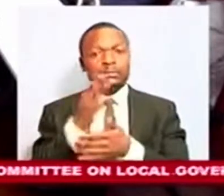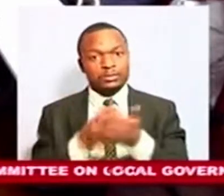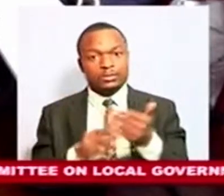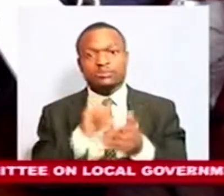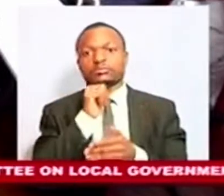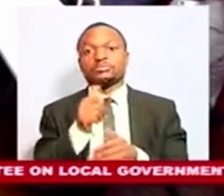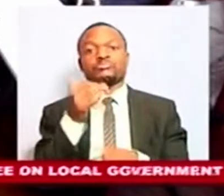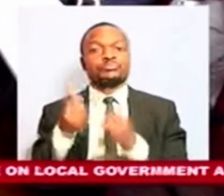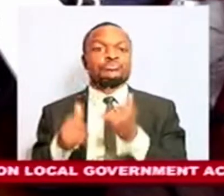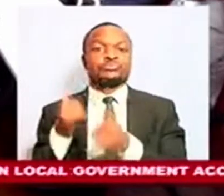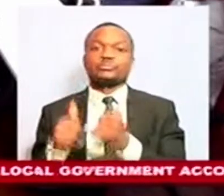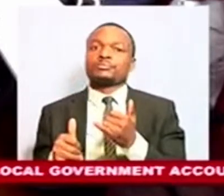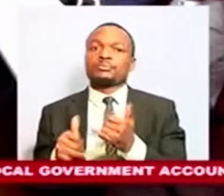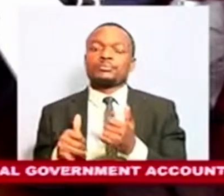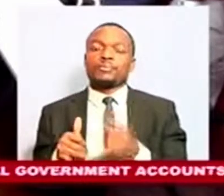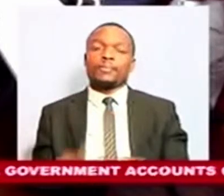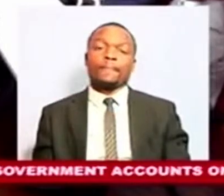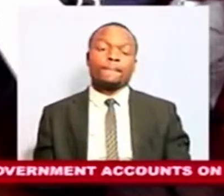not completed.